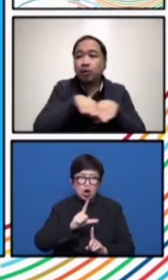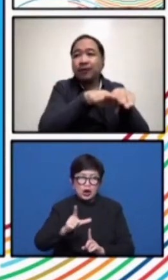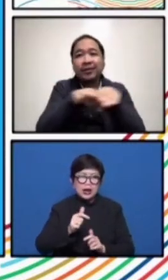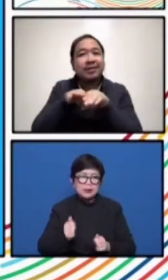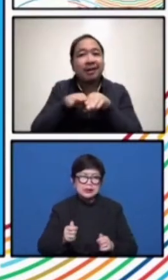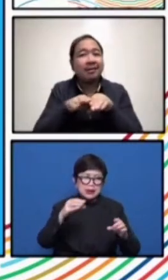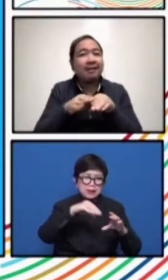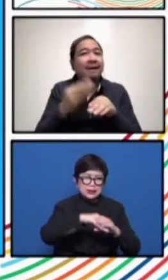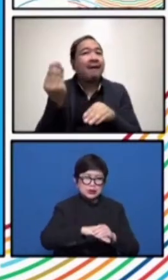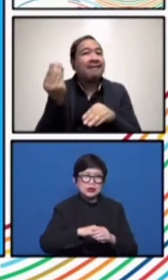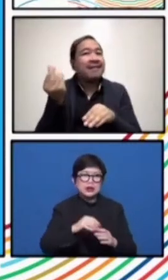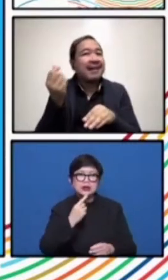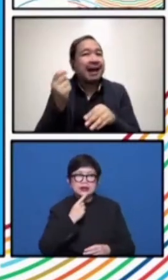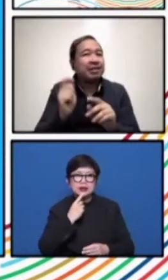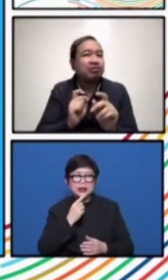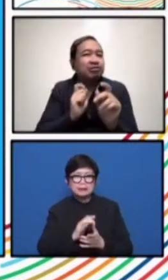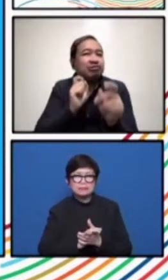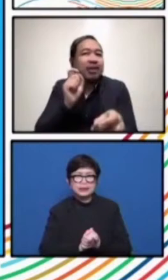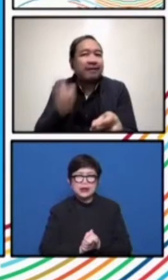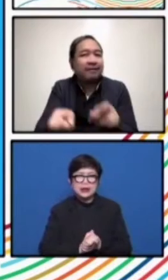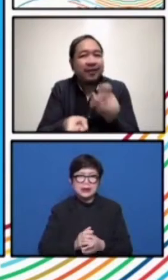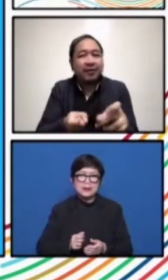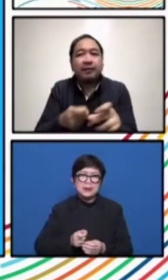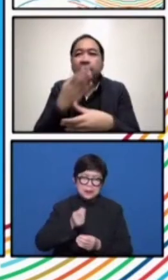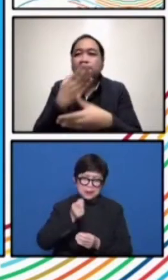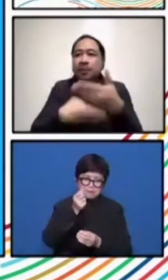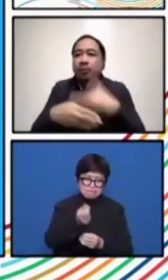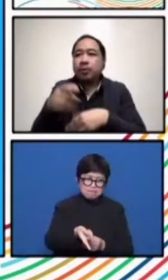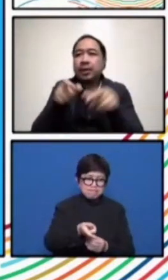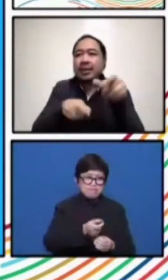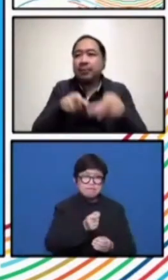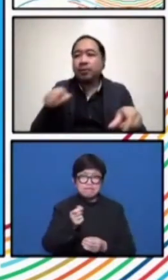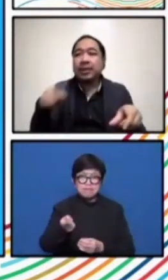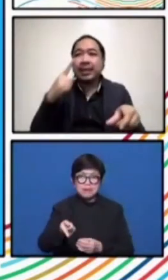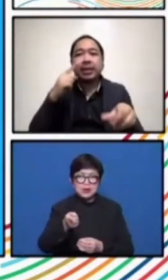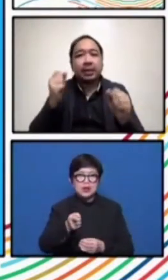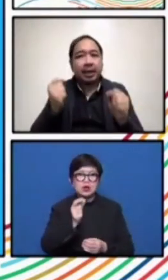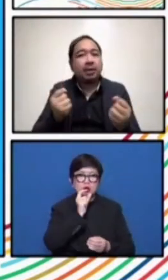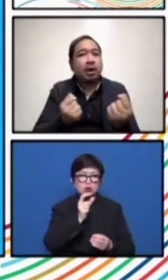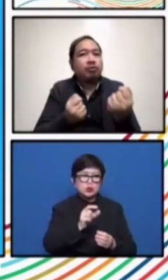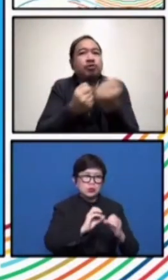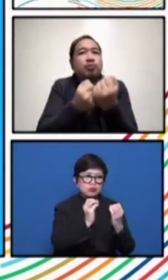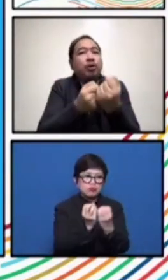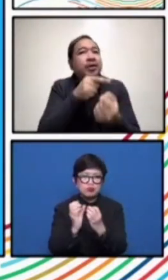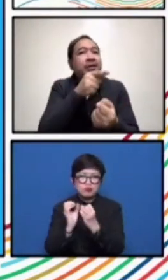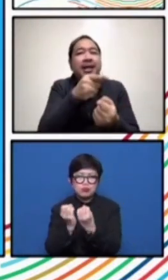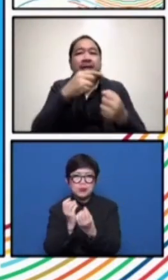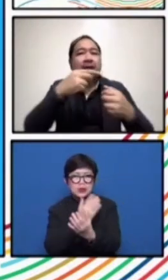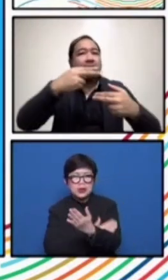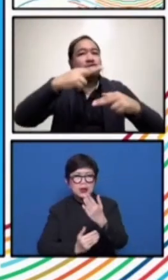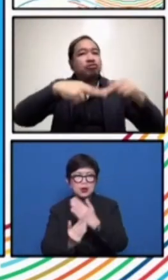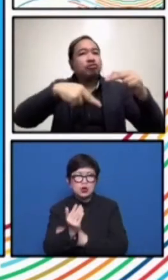for person with visibility that that reinforce this this infrastructure thank you